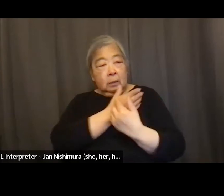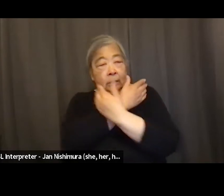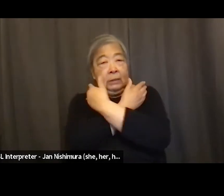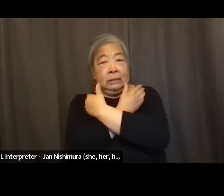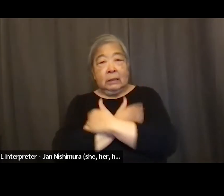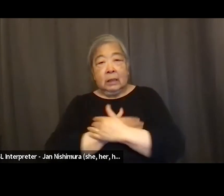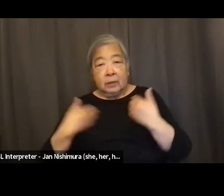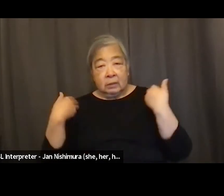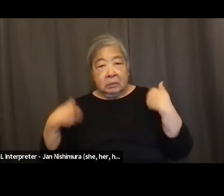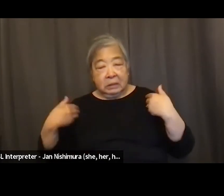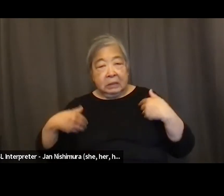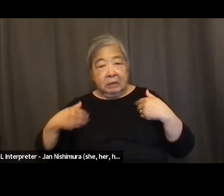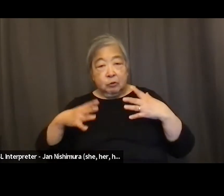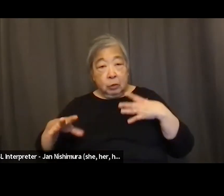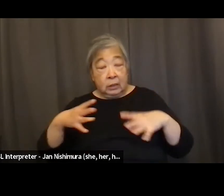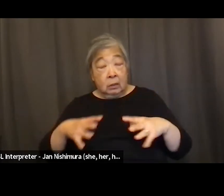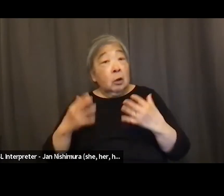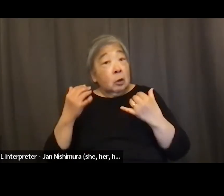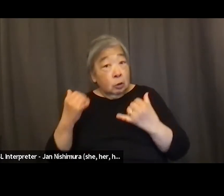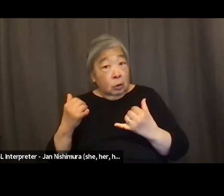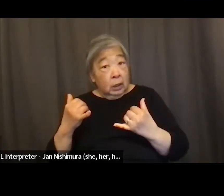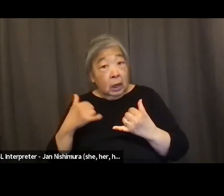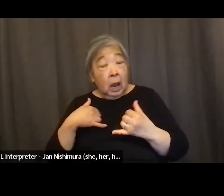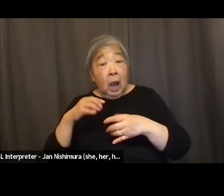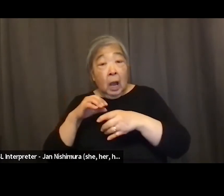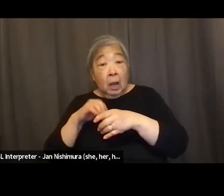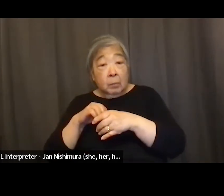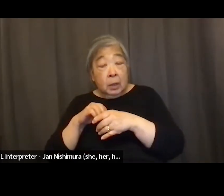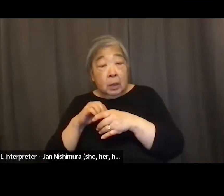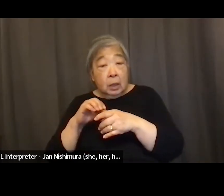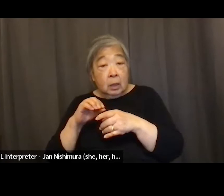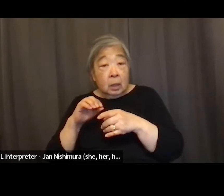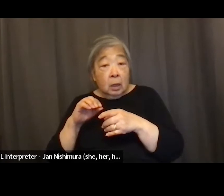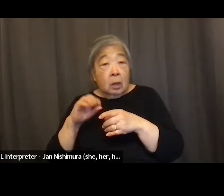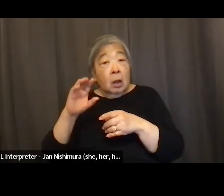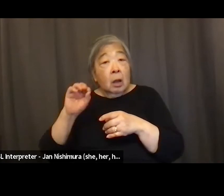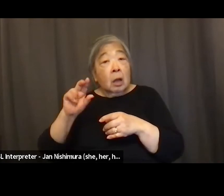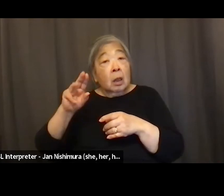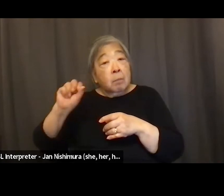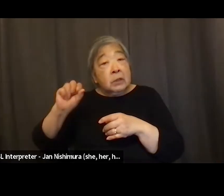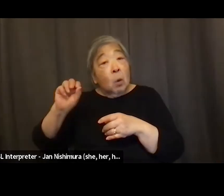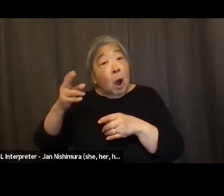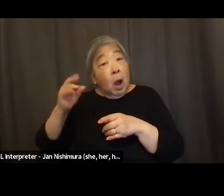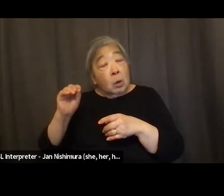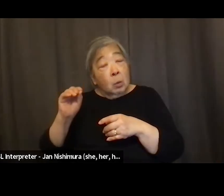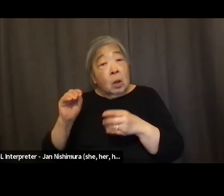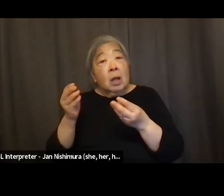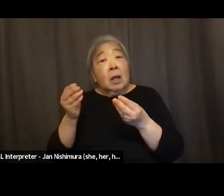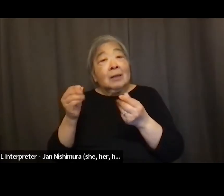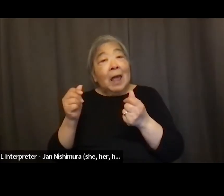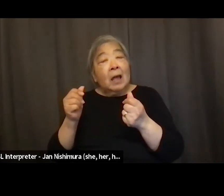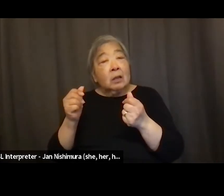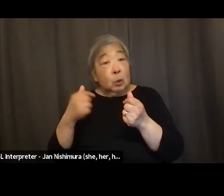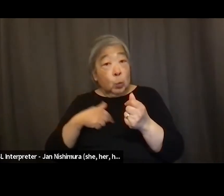dress. I'm currently located in Columbus, Ohio, which is the land that we occupy